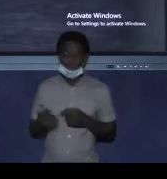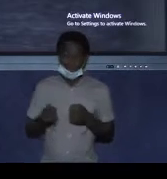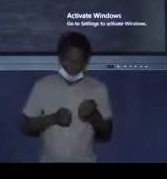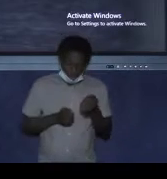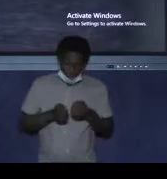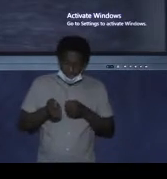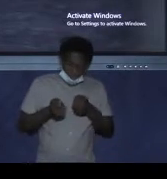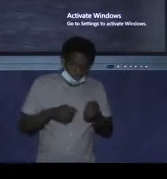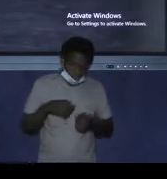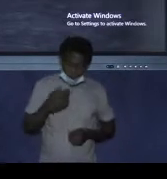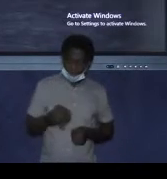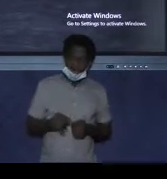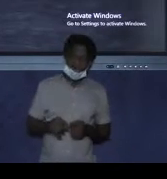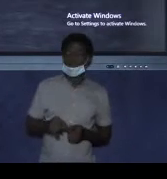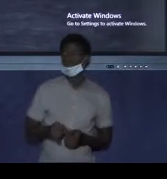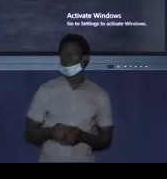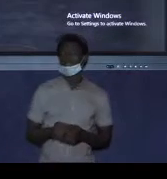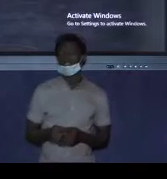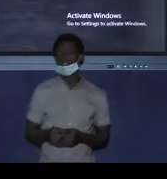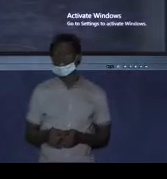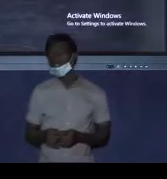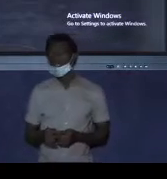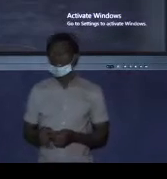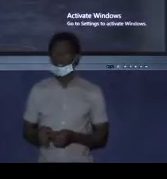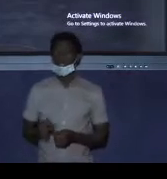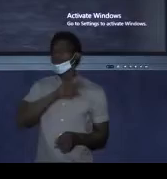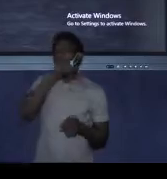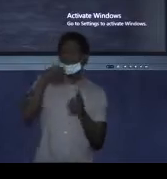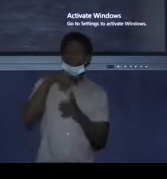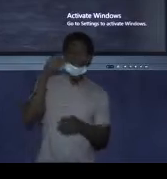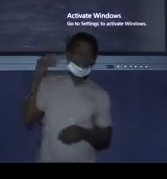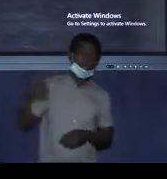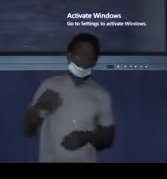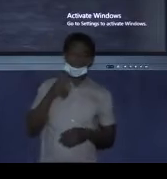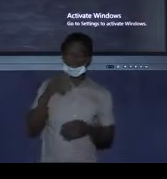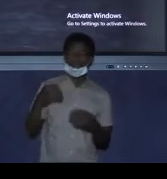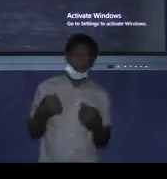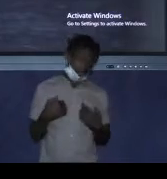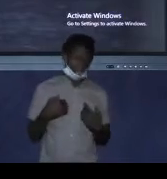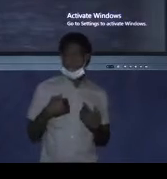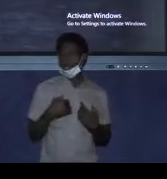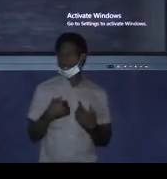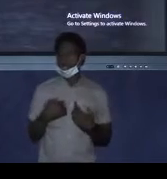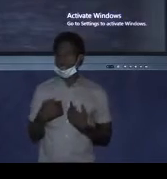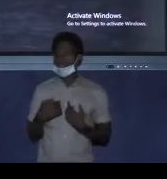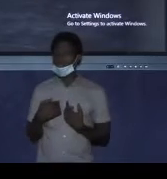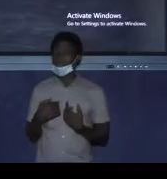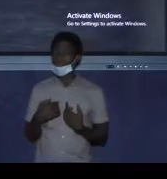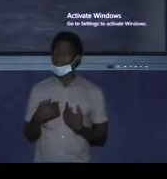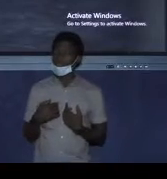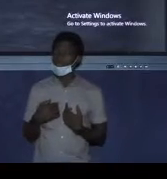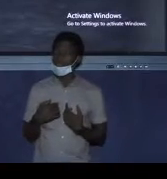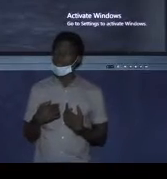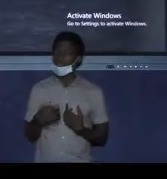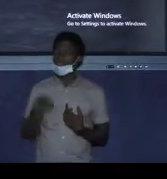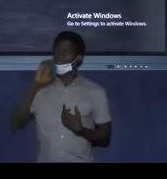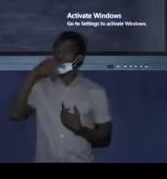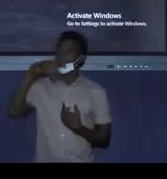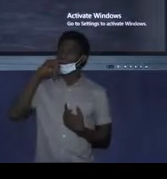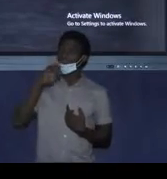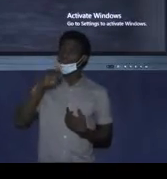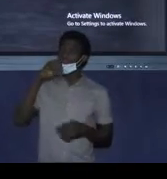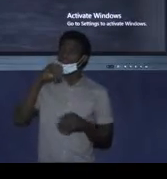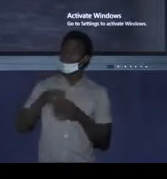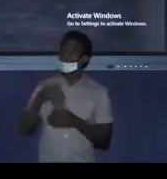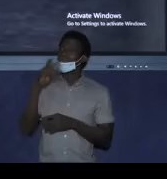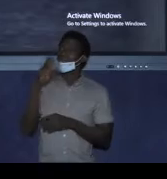room temperature when rearing chicks in the brooder's house. It's used to control the room temperature when rearing